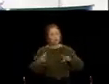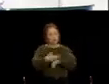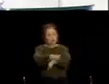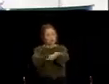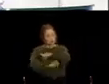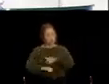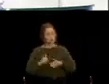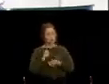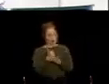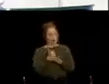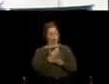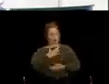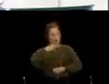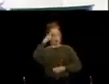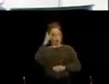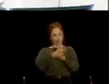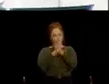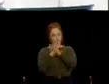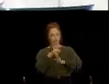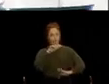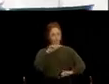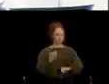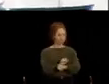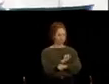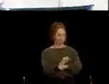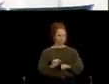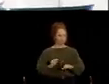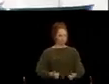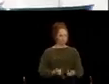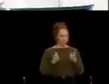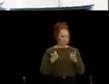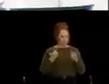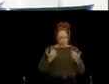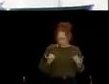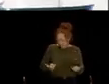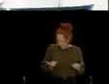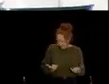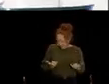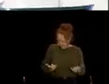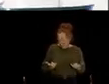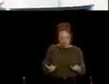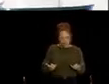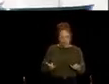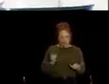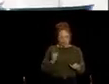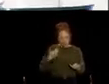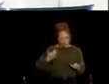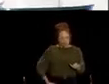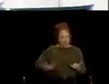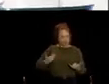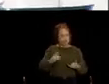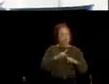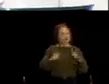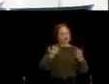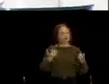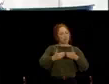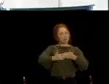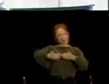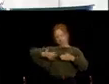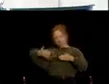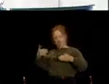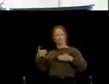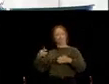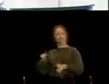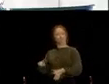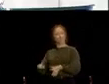to come true. But that's sort of where I am now. I kind of want to start at the beginning, the way that all my favorite stories